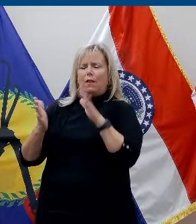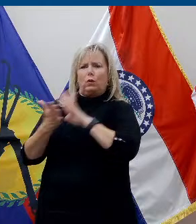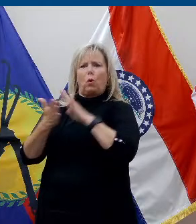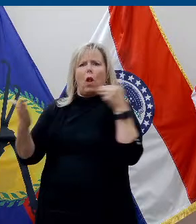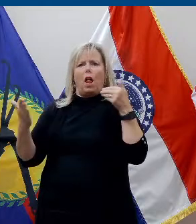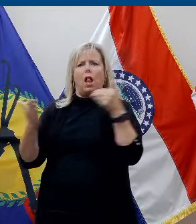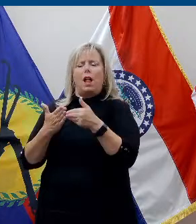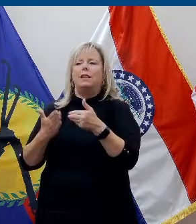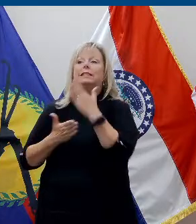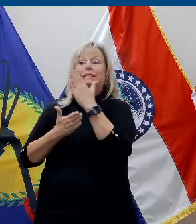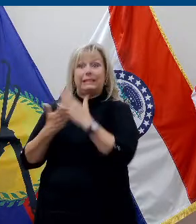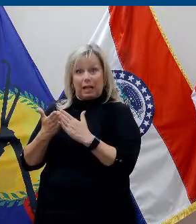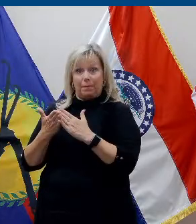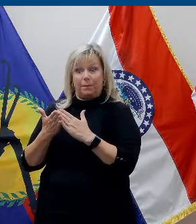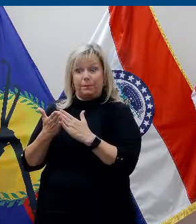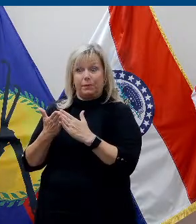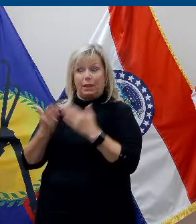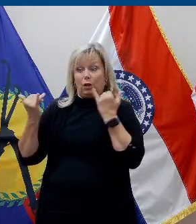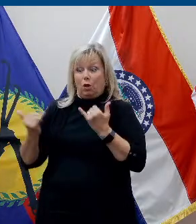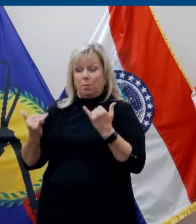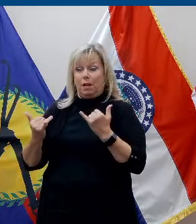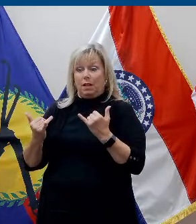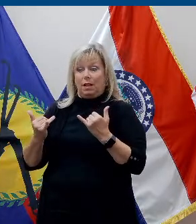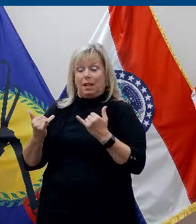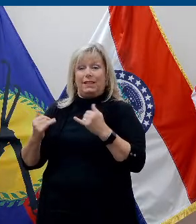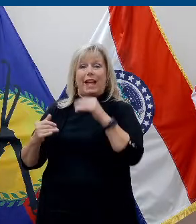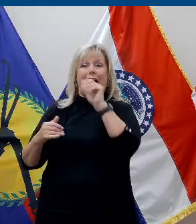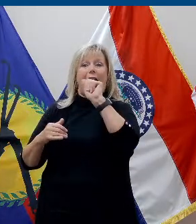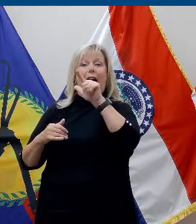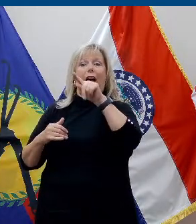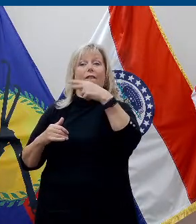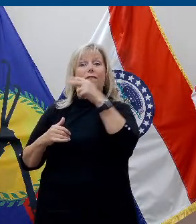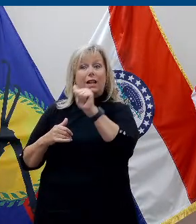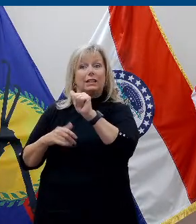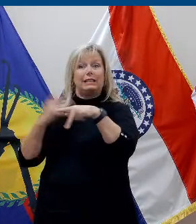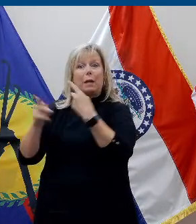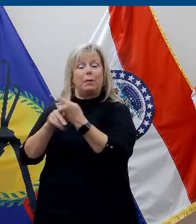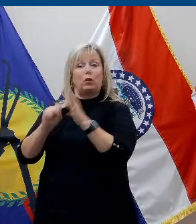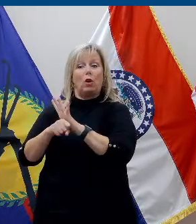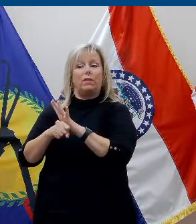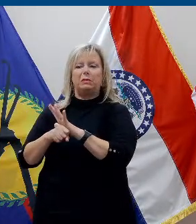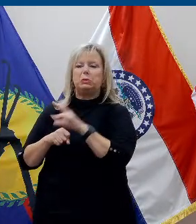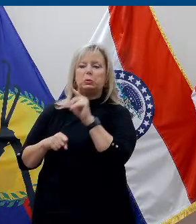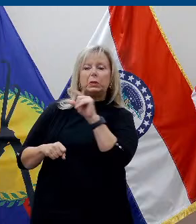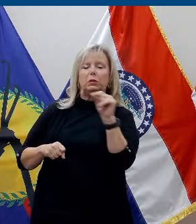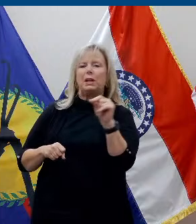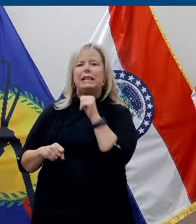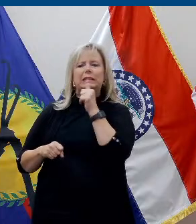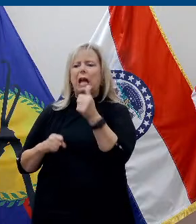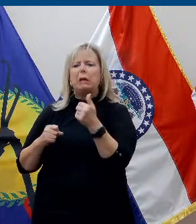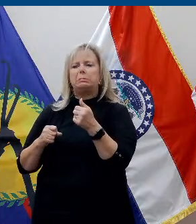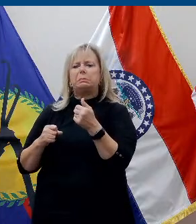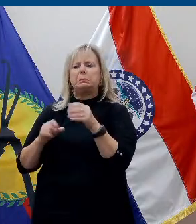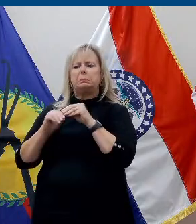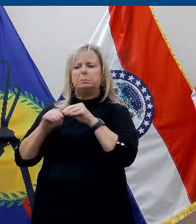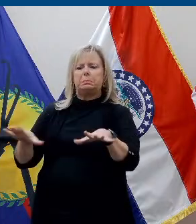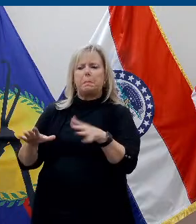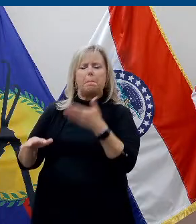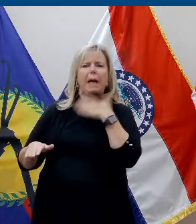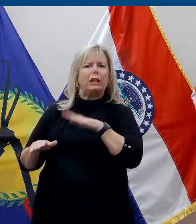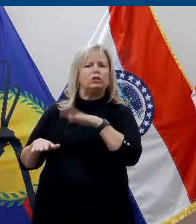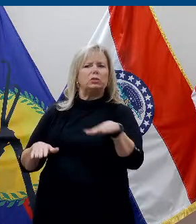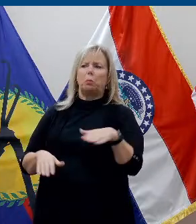year that some of the current alpha variant that was present in 2020 was not transmitting as effectively among children. And